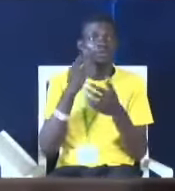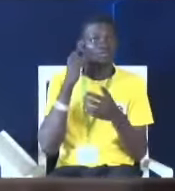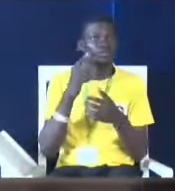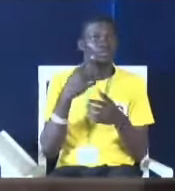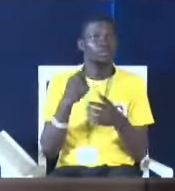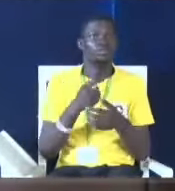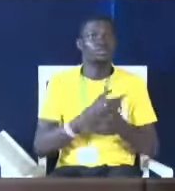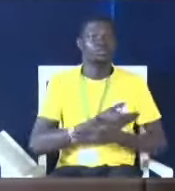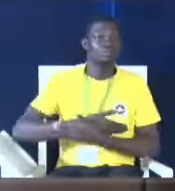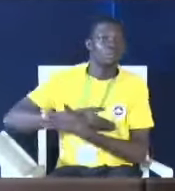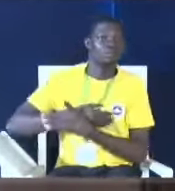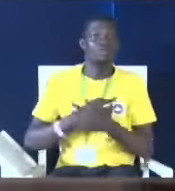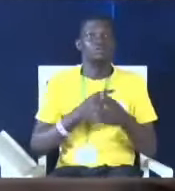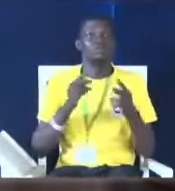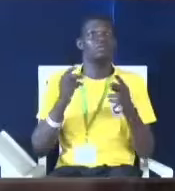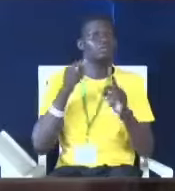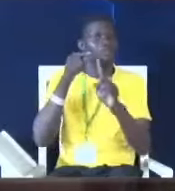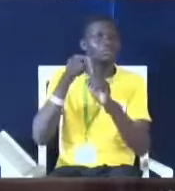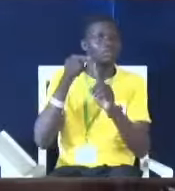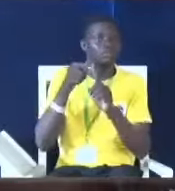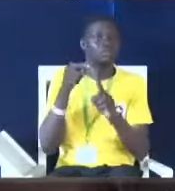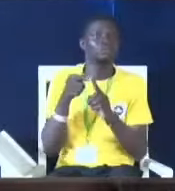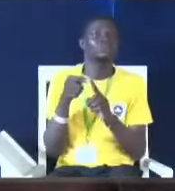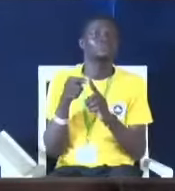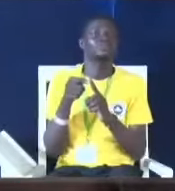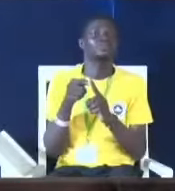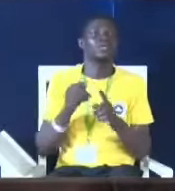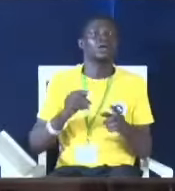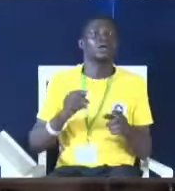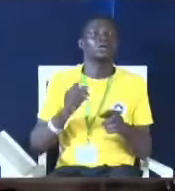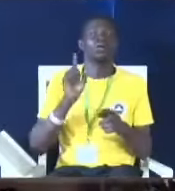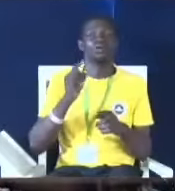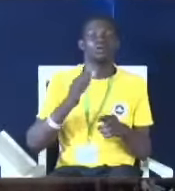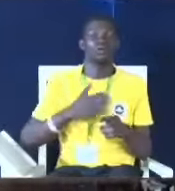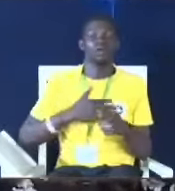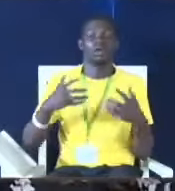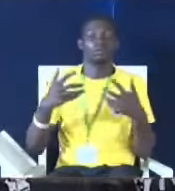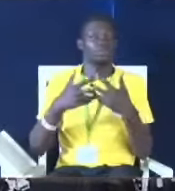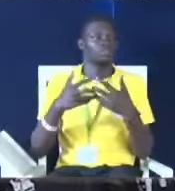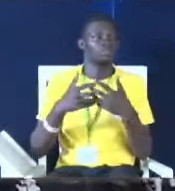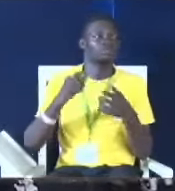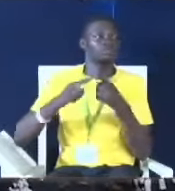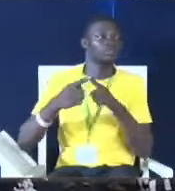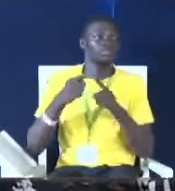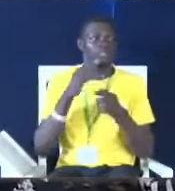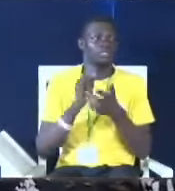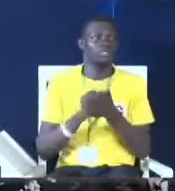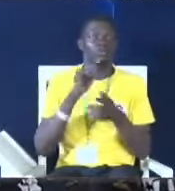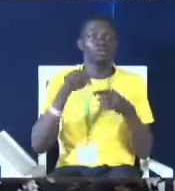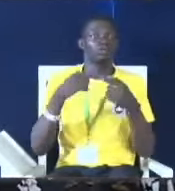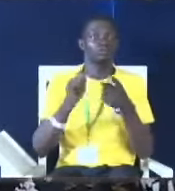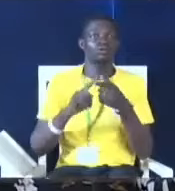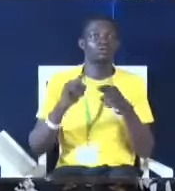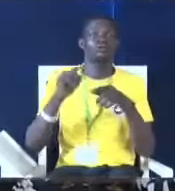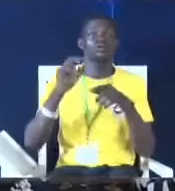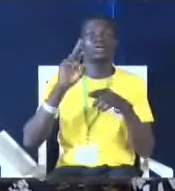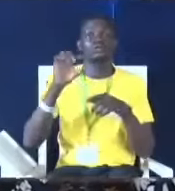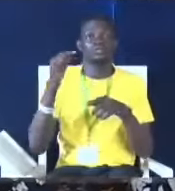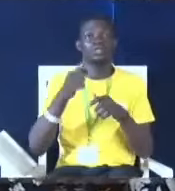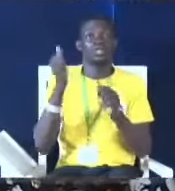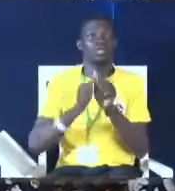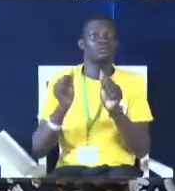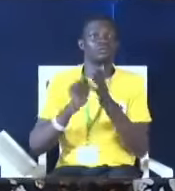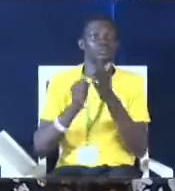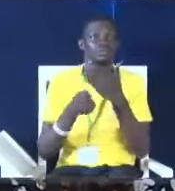of the womb. But in particular, one of my colleagues told me that you are going to Redeem Camp every